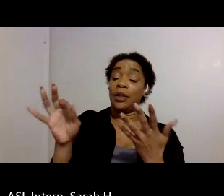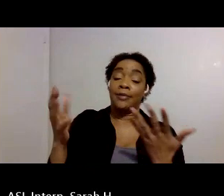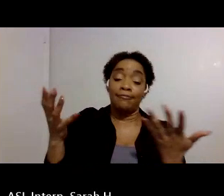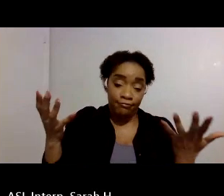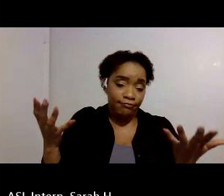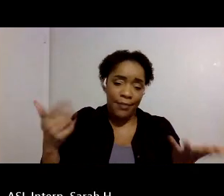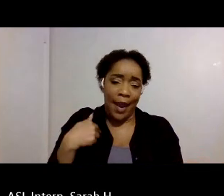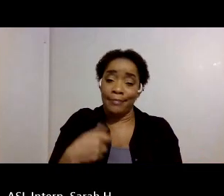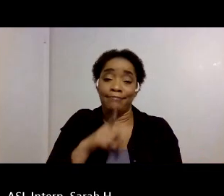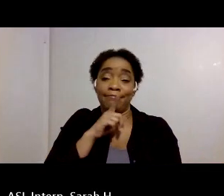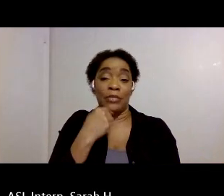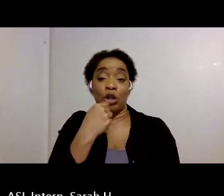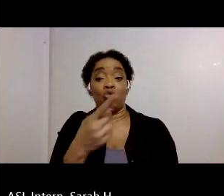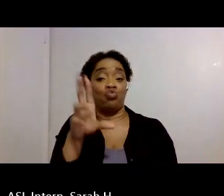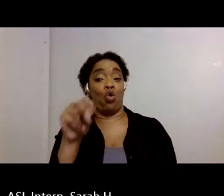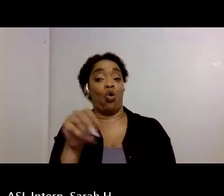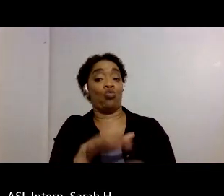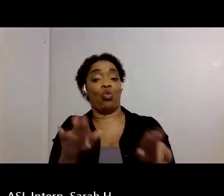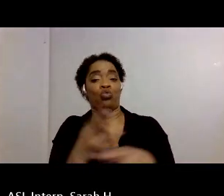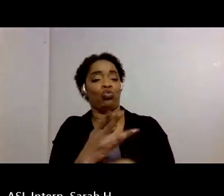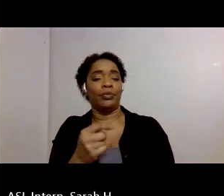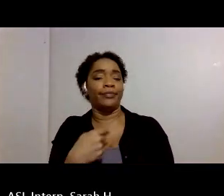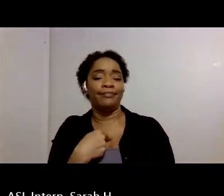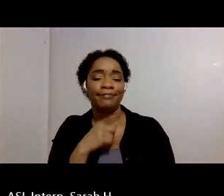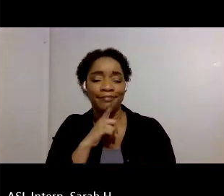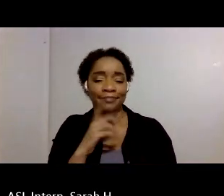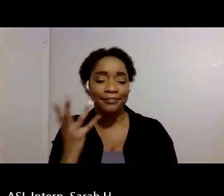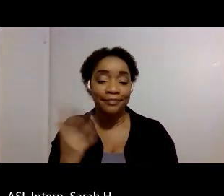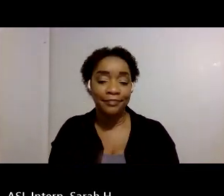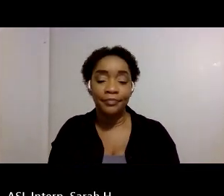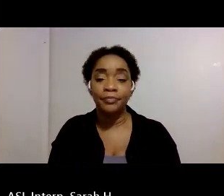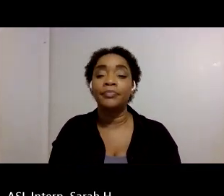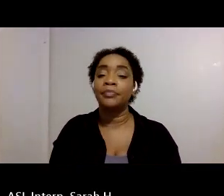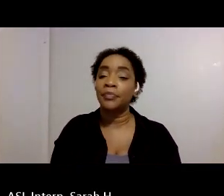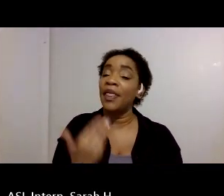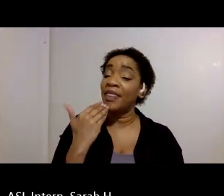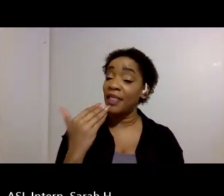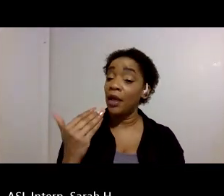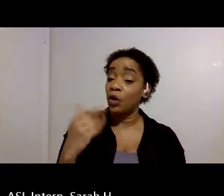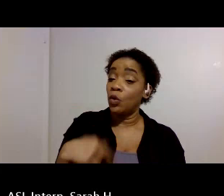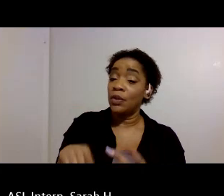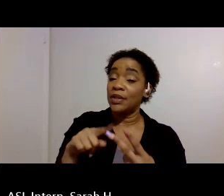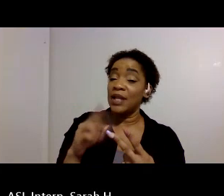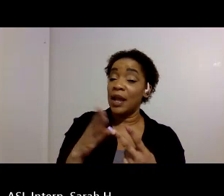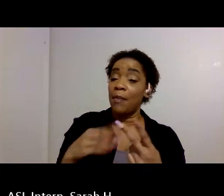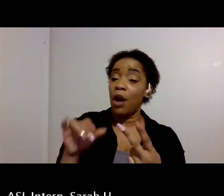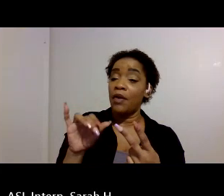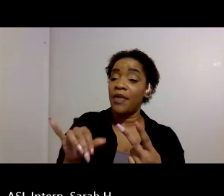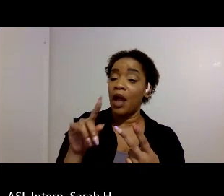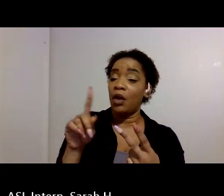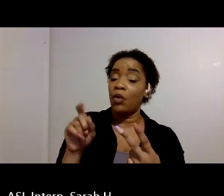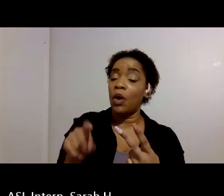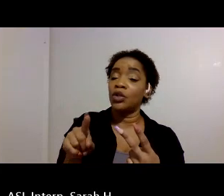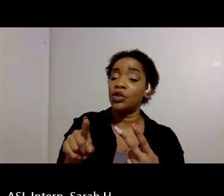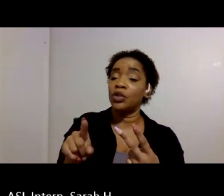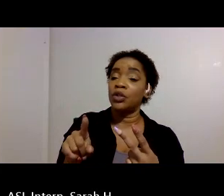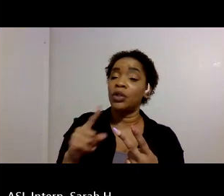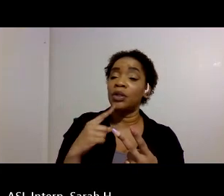Okay, very good. Thank you. You answered the second component of the question, which was utilizing an outside